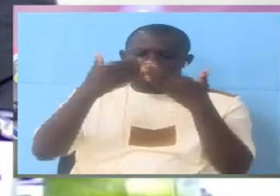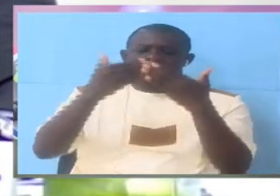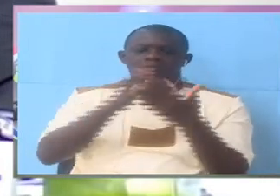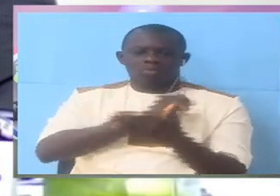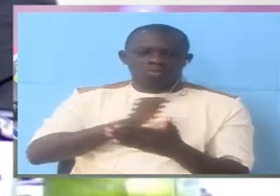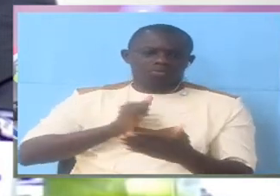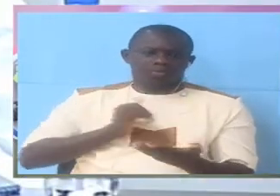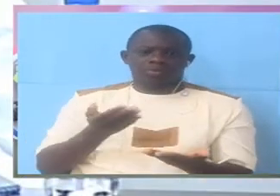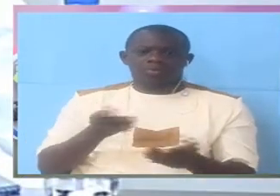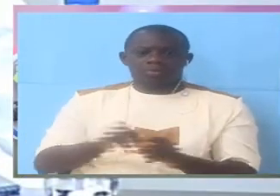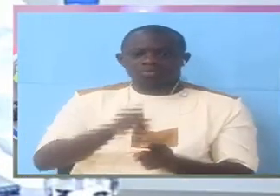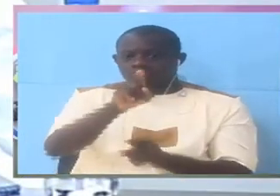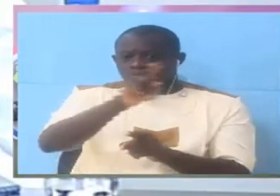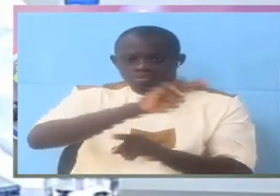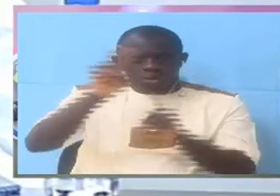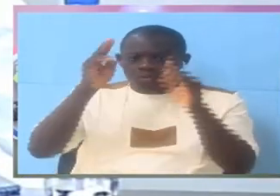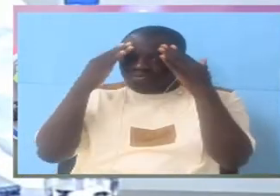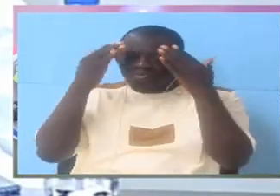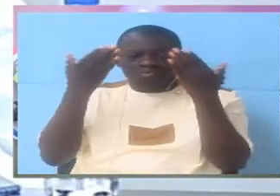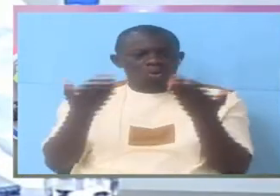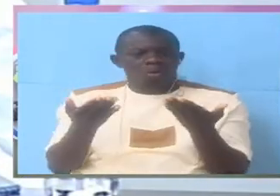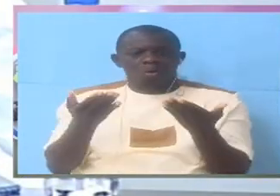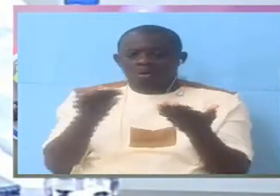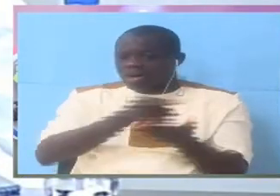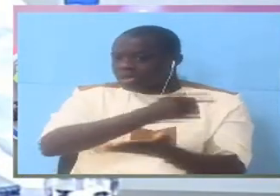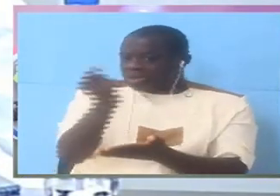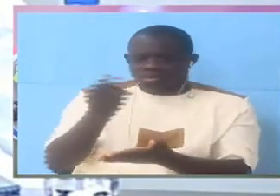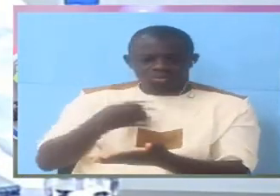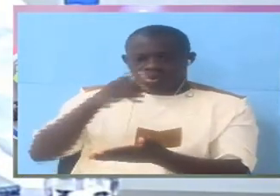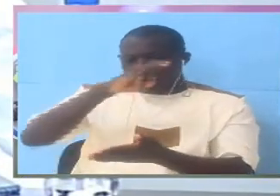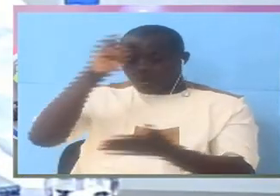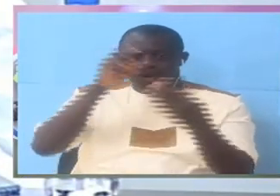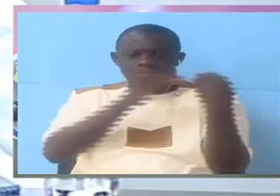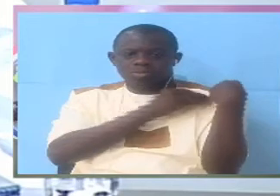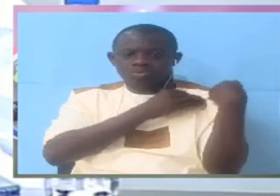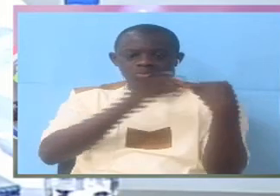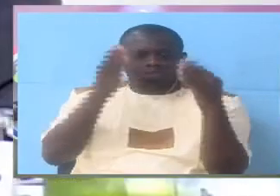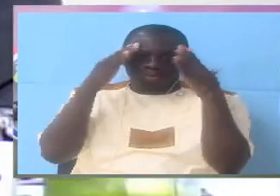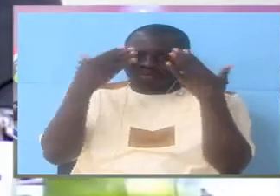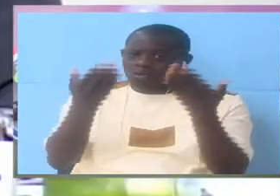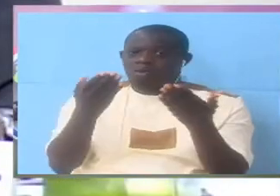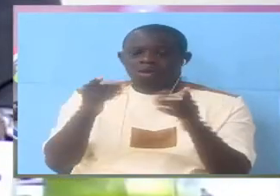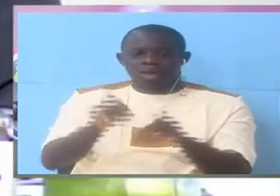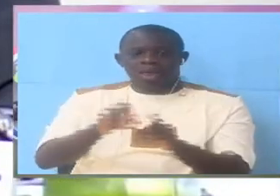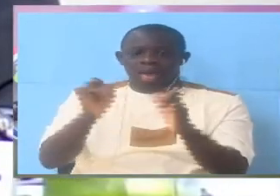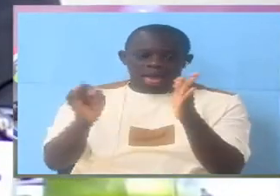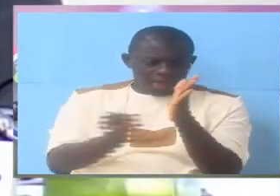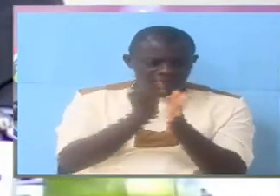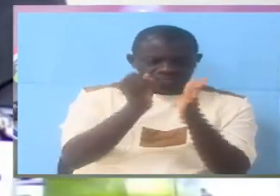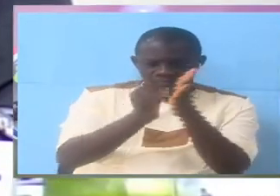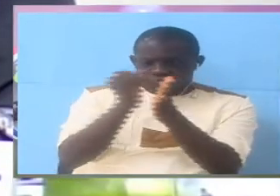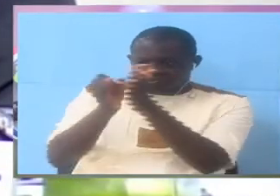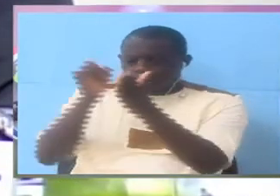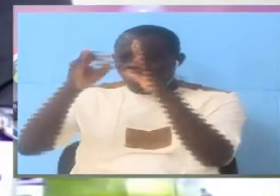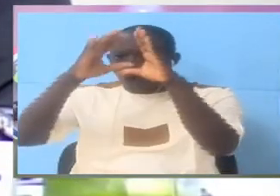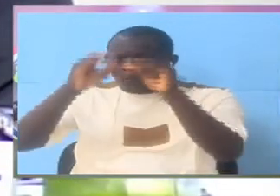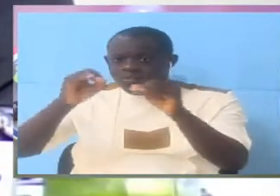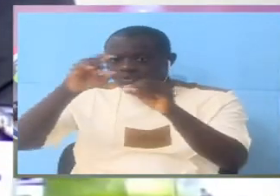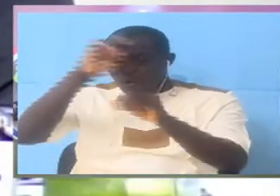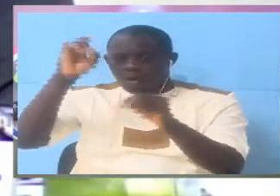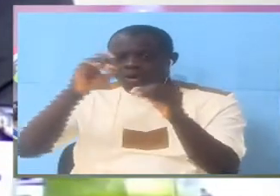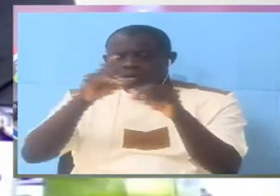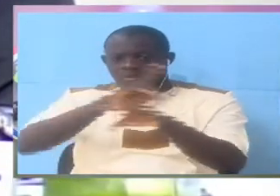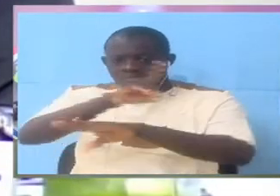That is it. You don't know the functions. Even the investigation departments, you don't know the functions. You gave us